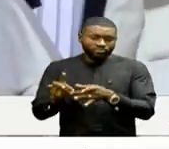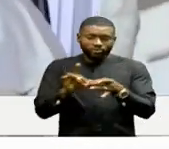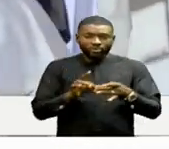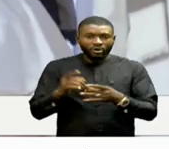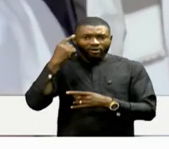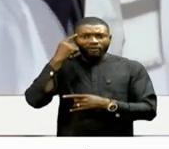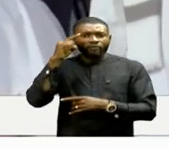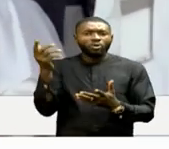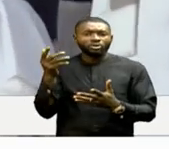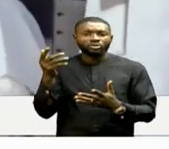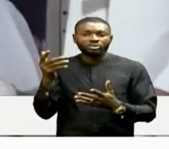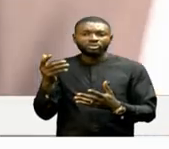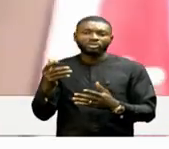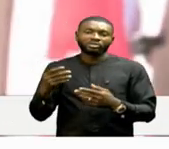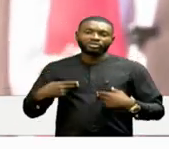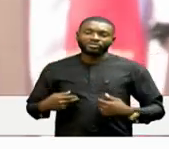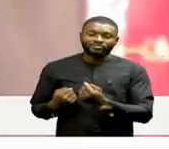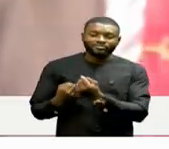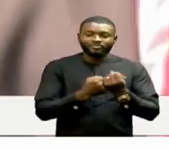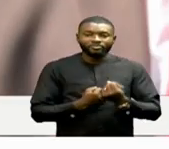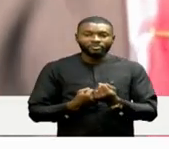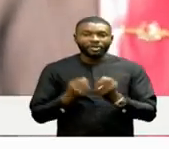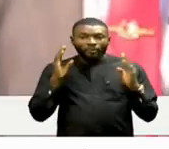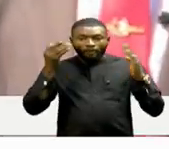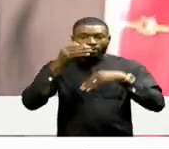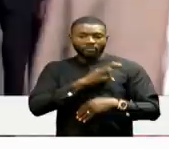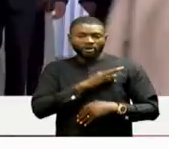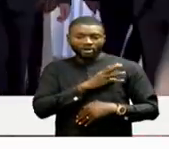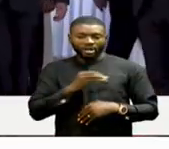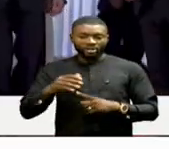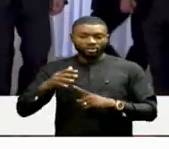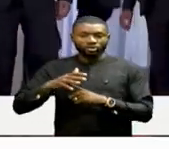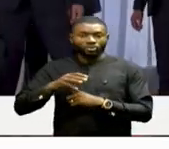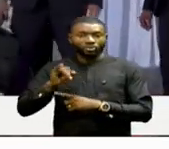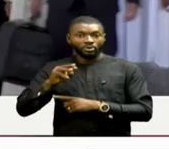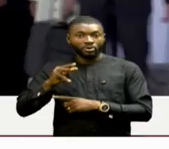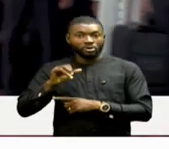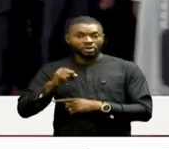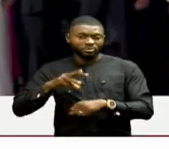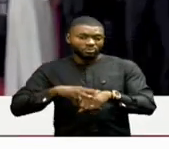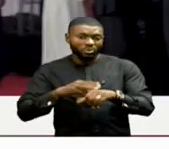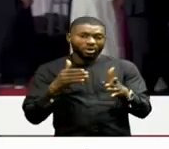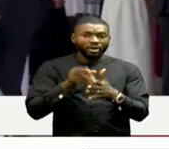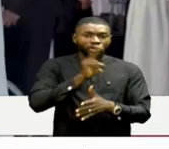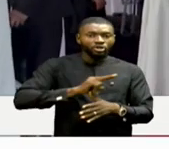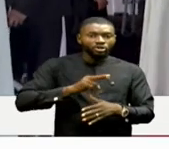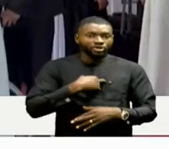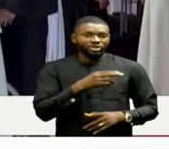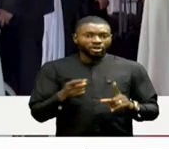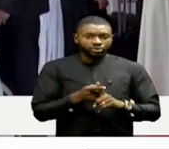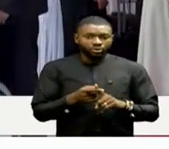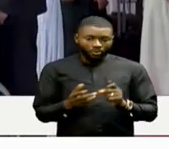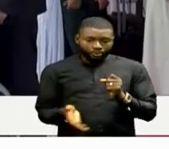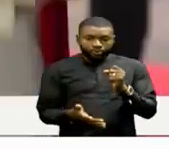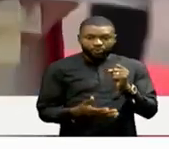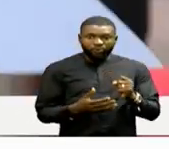sake of humanity. Pope Francis and a top Indonesian imam warned against using religion to trigger conflict before